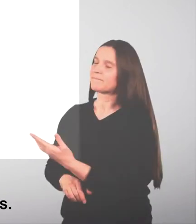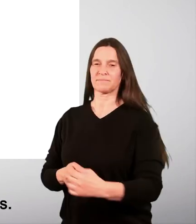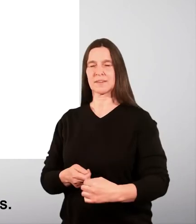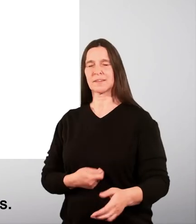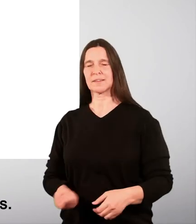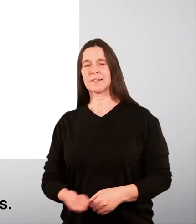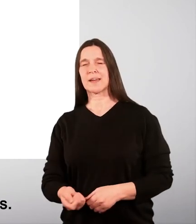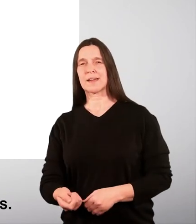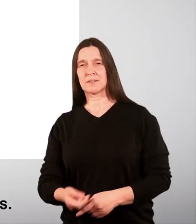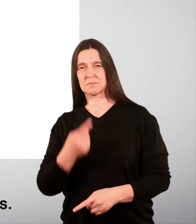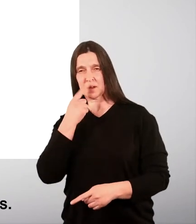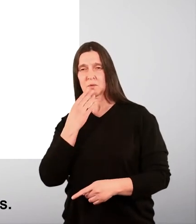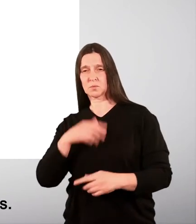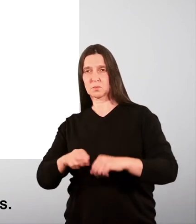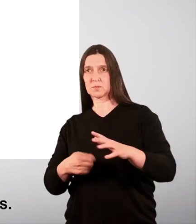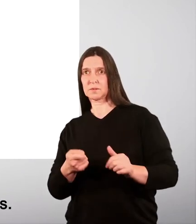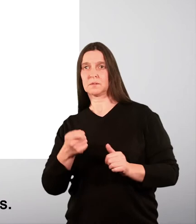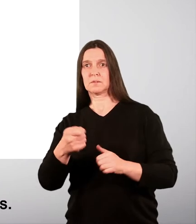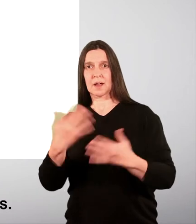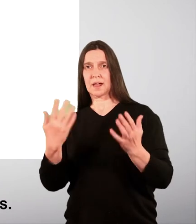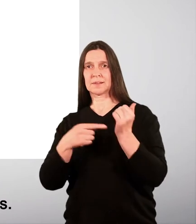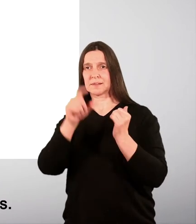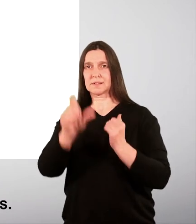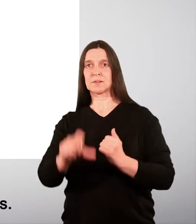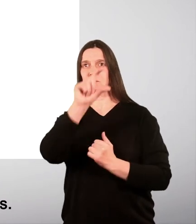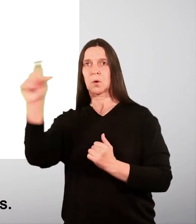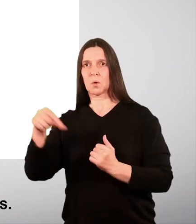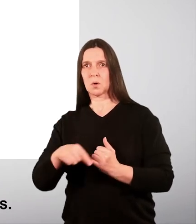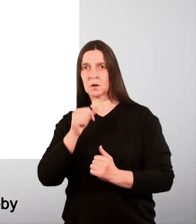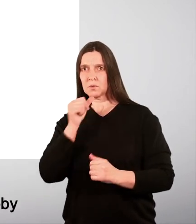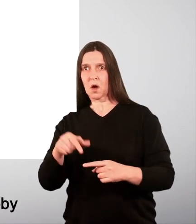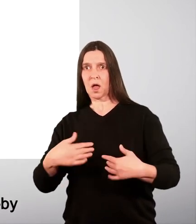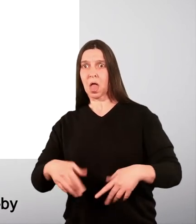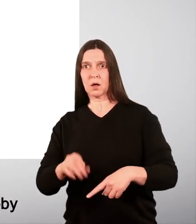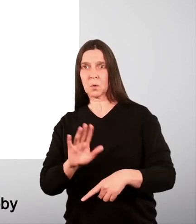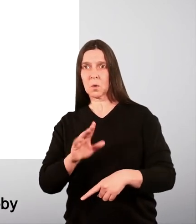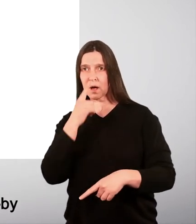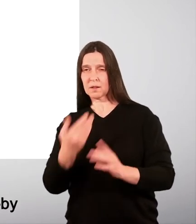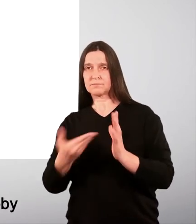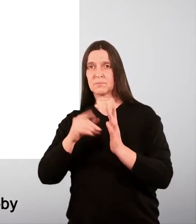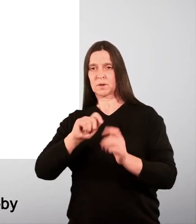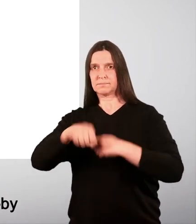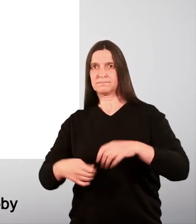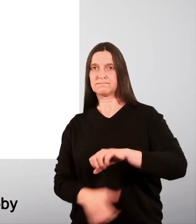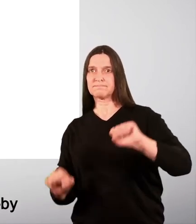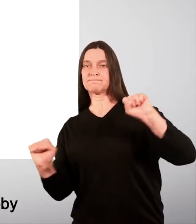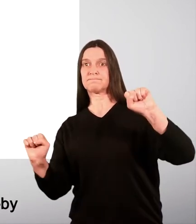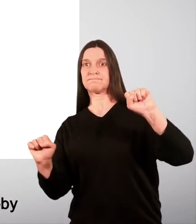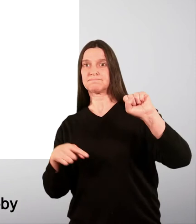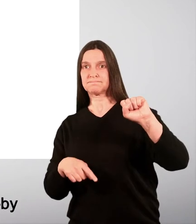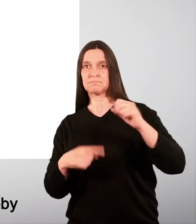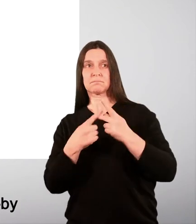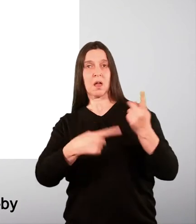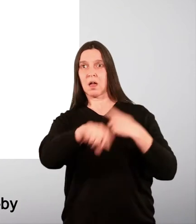Mobility aids such as walking sticks or white canes also make excellent improvised weapons. Not only do they aid in your defence, but are more